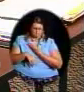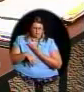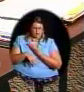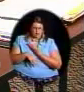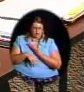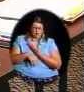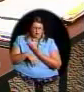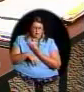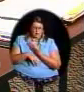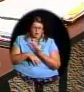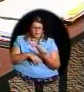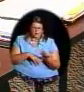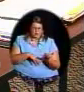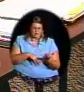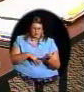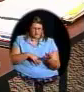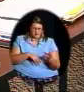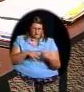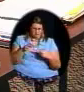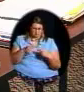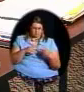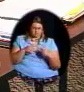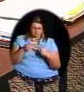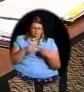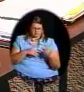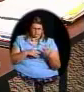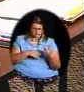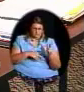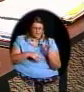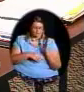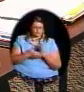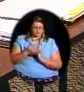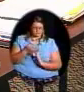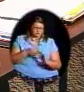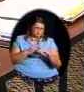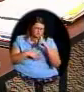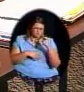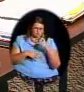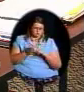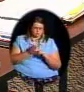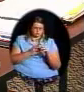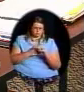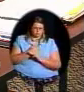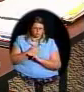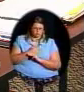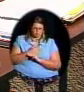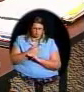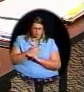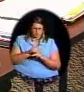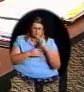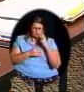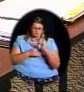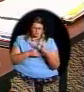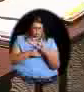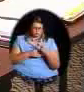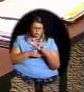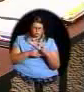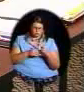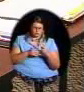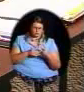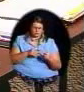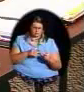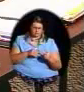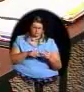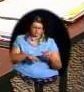the heavy uses of some of the pools, and especially some of the summer programs that are in those areas, that's where you see the particular spikes.